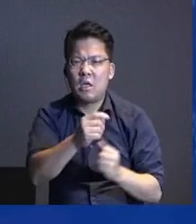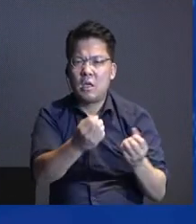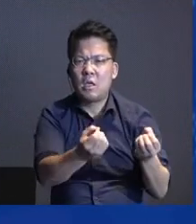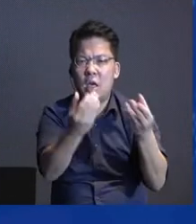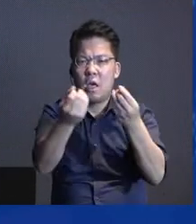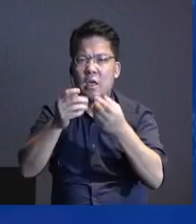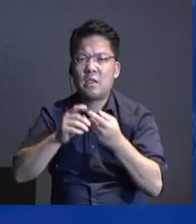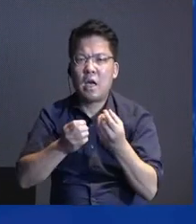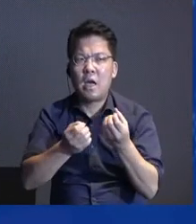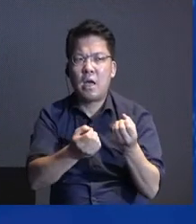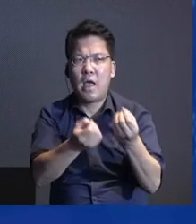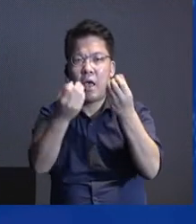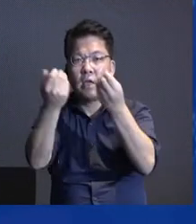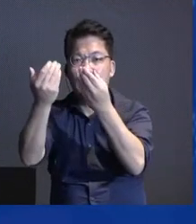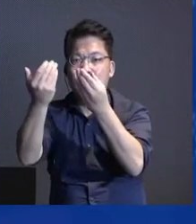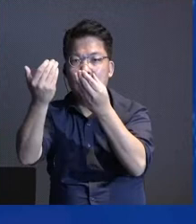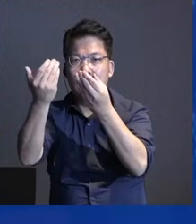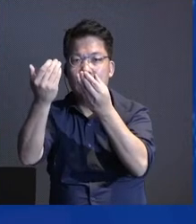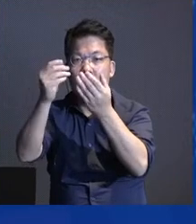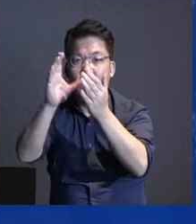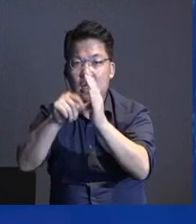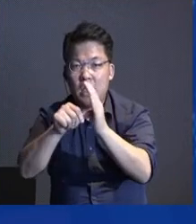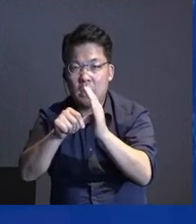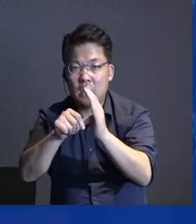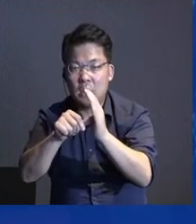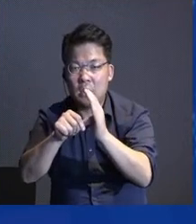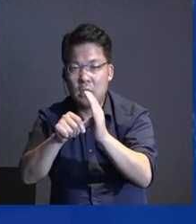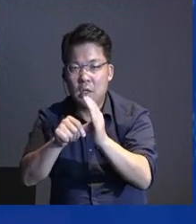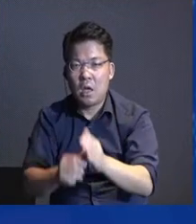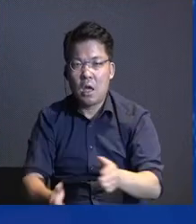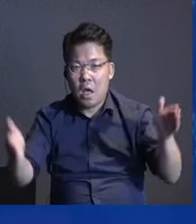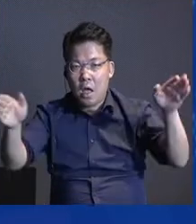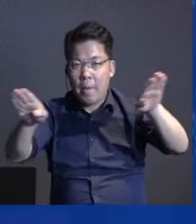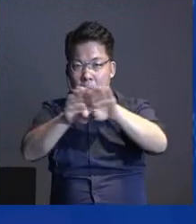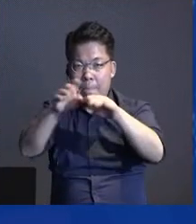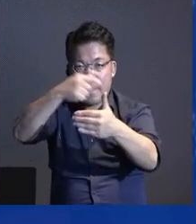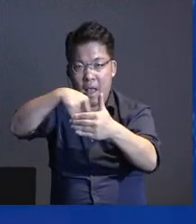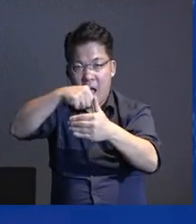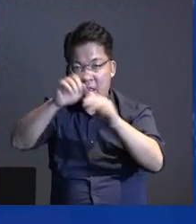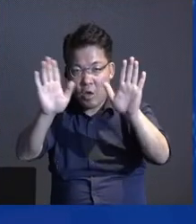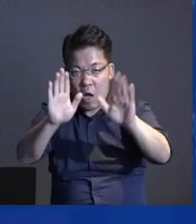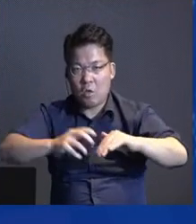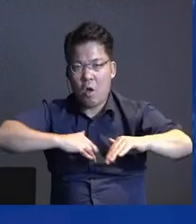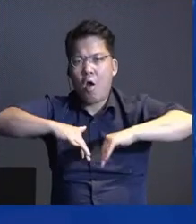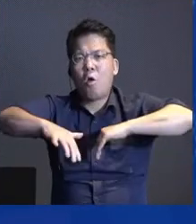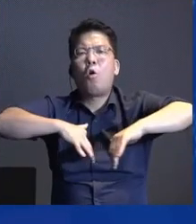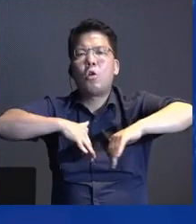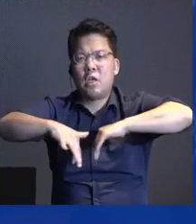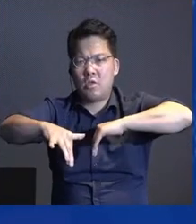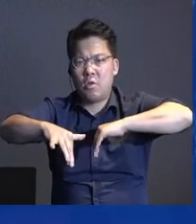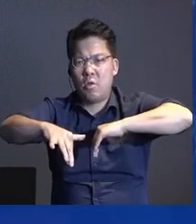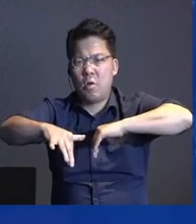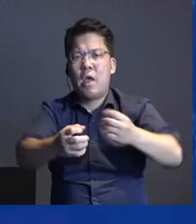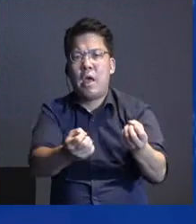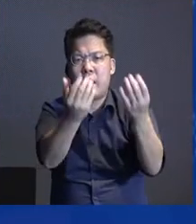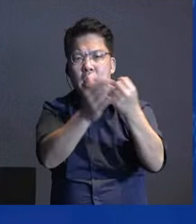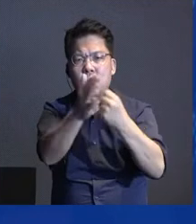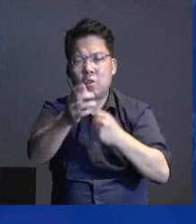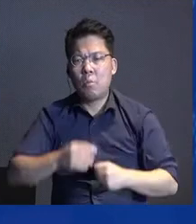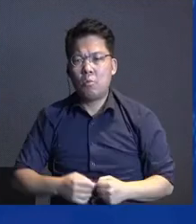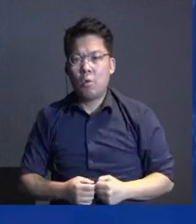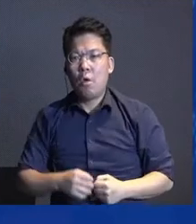to, just stand there and listen. And this again, kind of stressing the